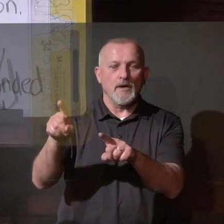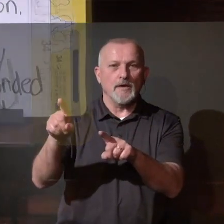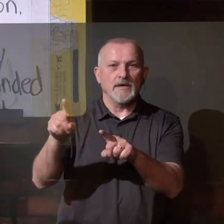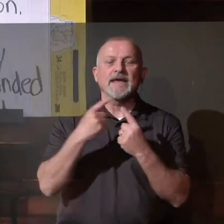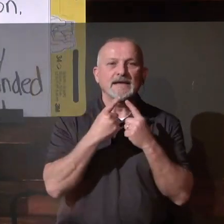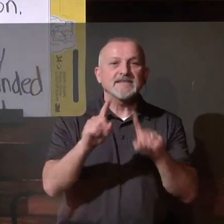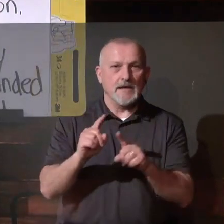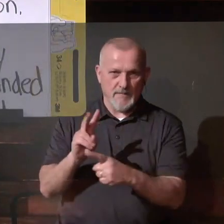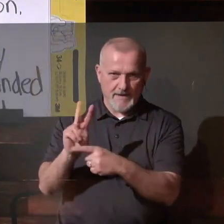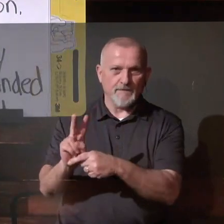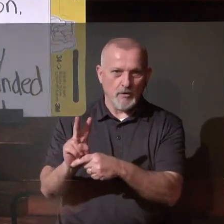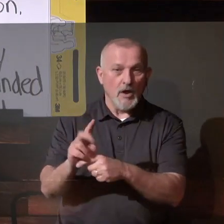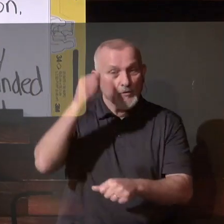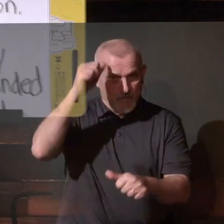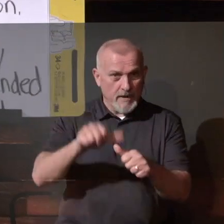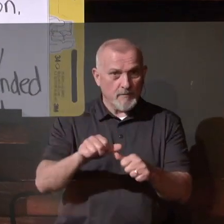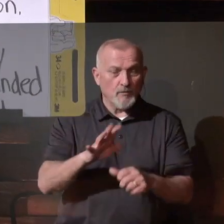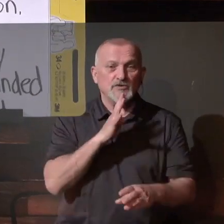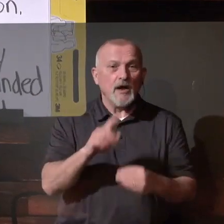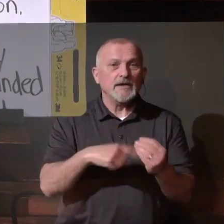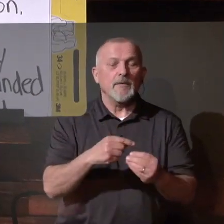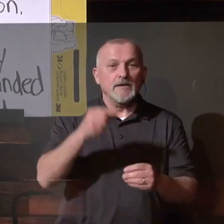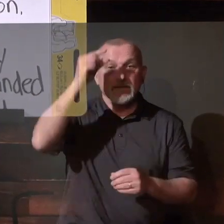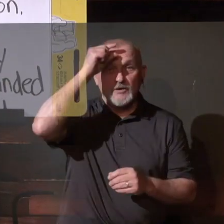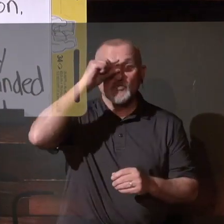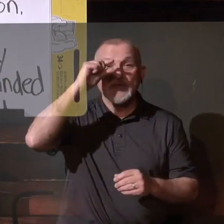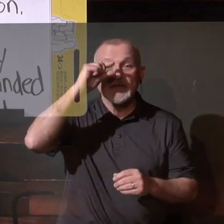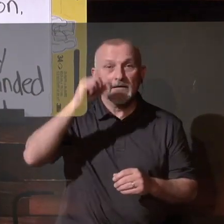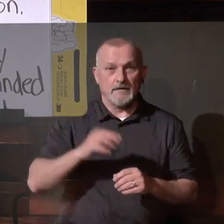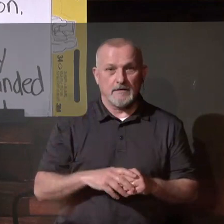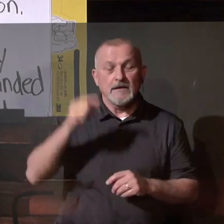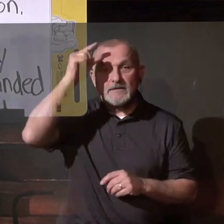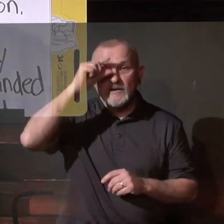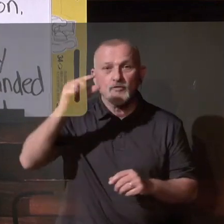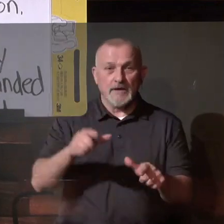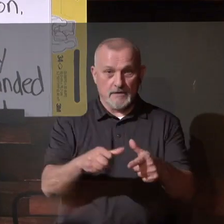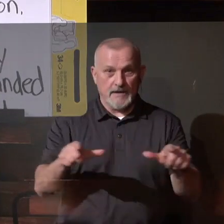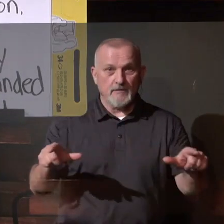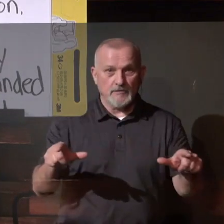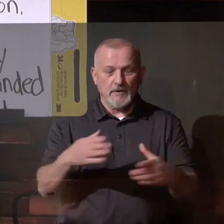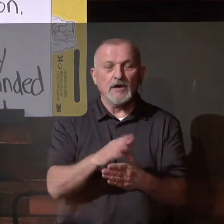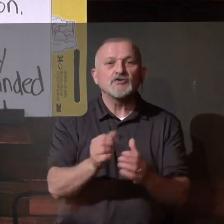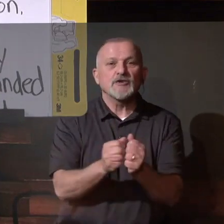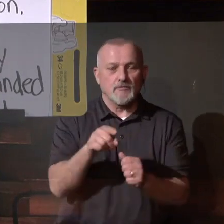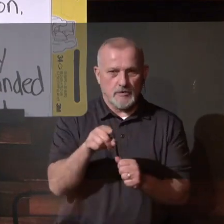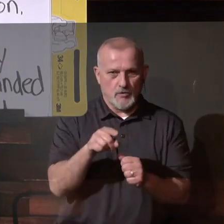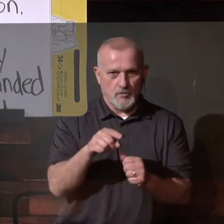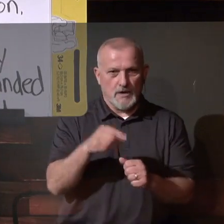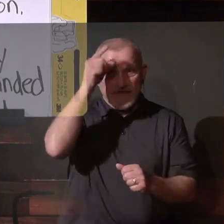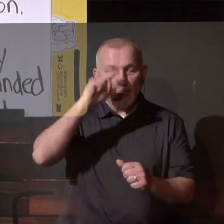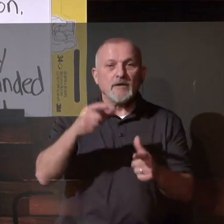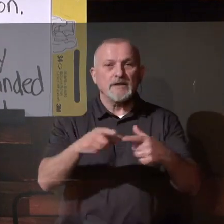not. Because we got to remember what we talk about. The Greek. In the Greek, let me share with you. In the